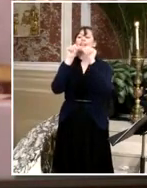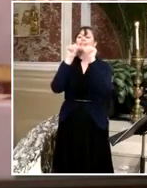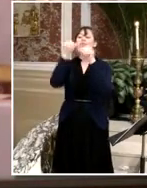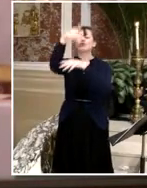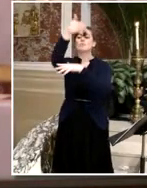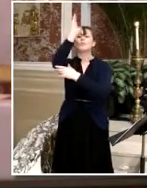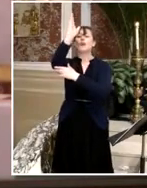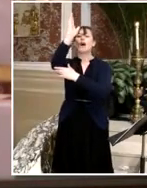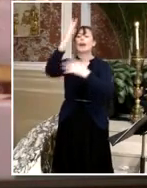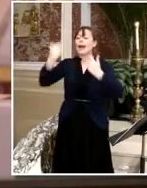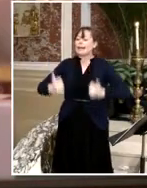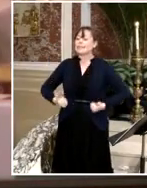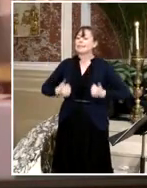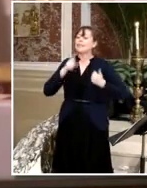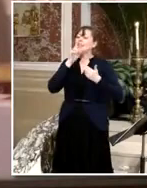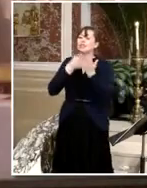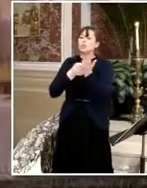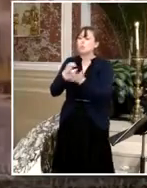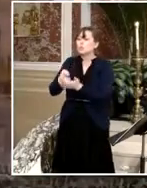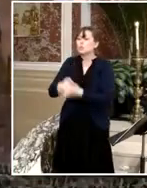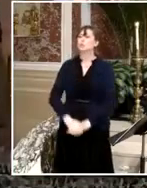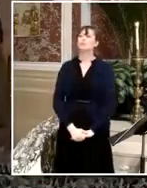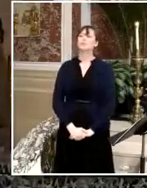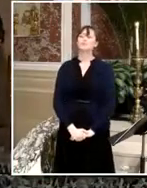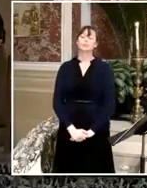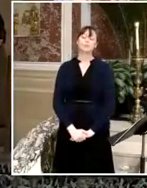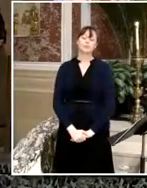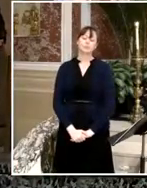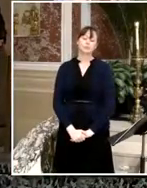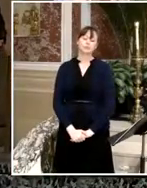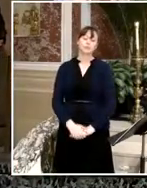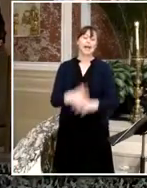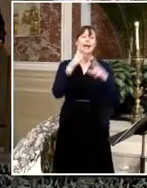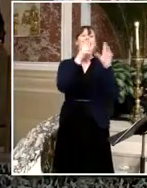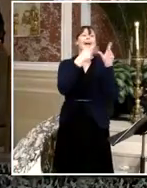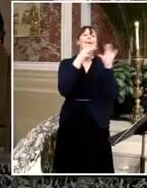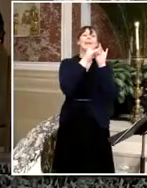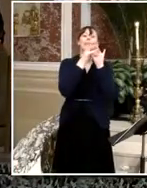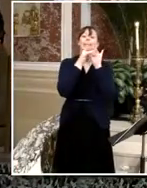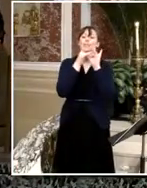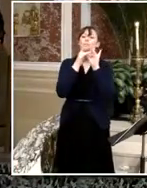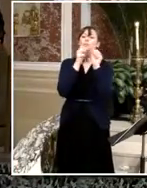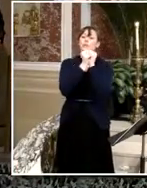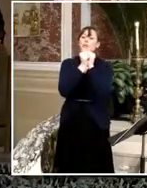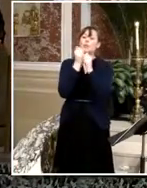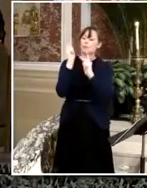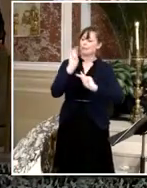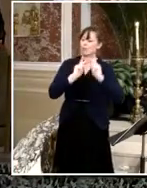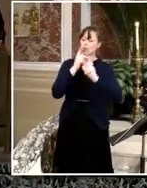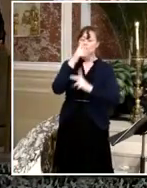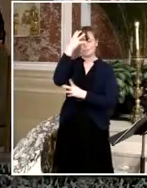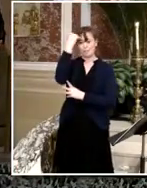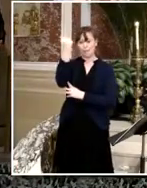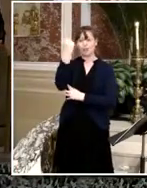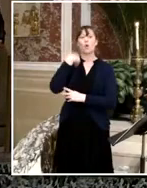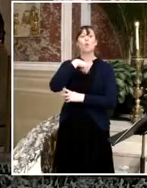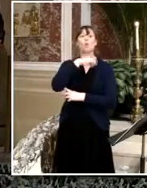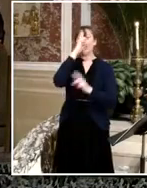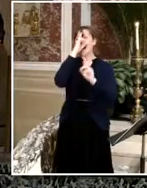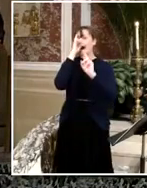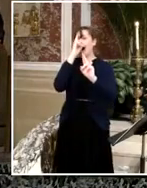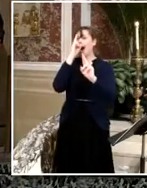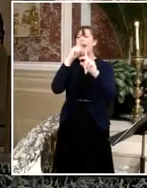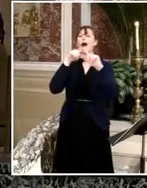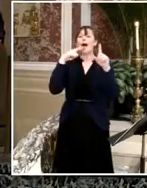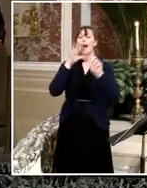God, living and true. In communion with those whose memory we venerate, especially